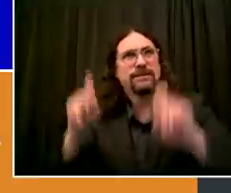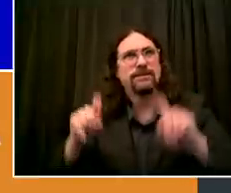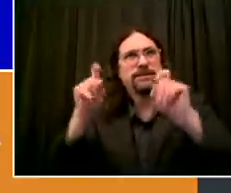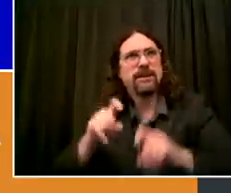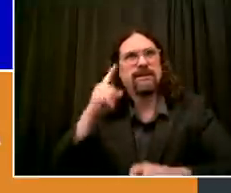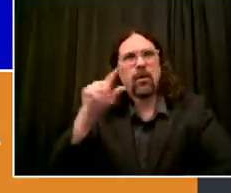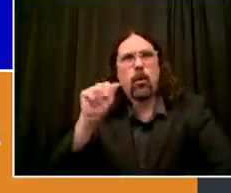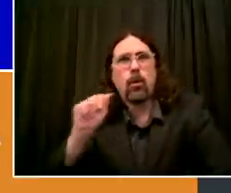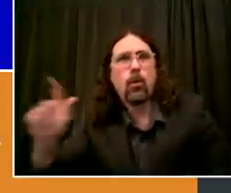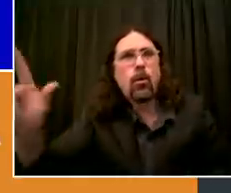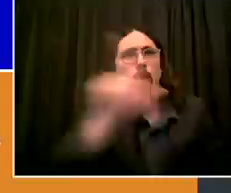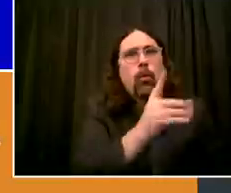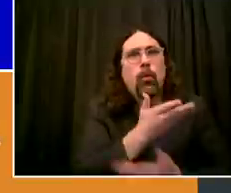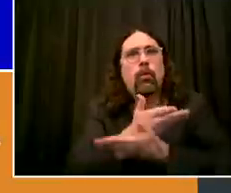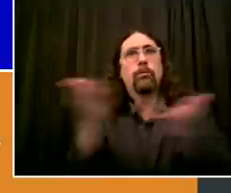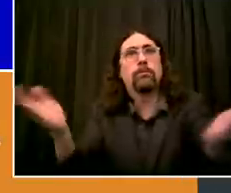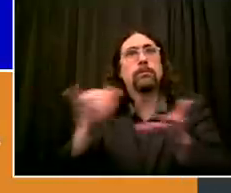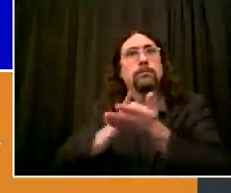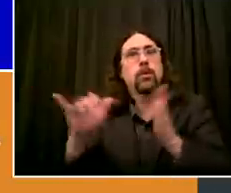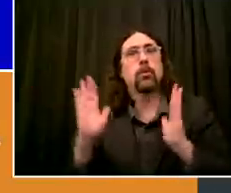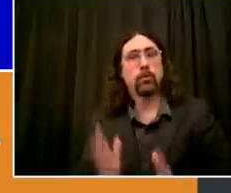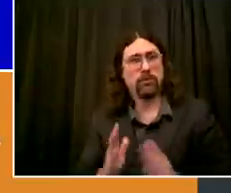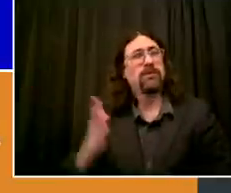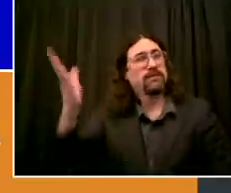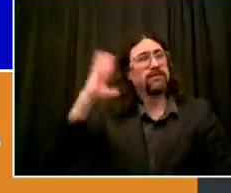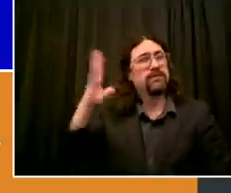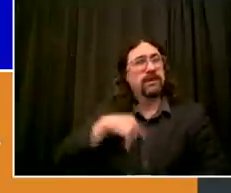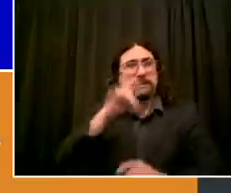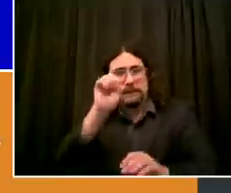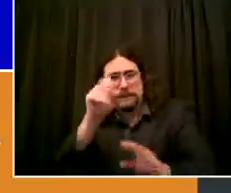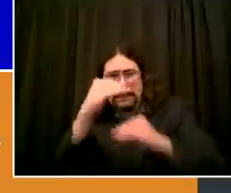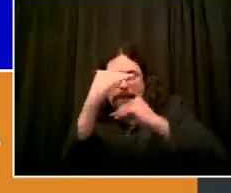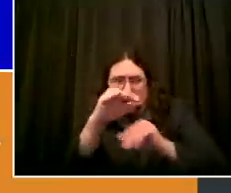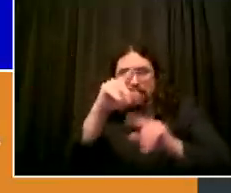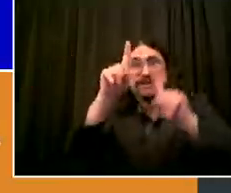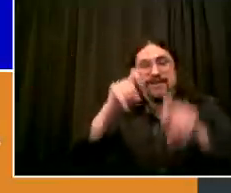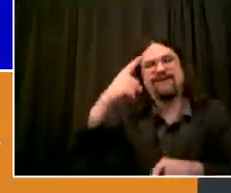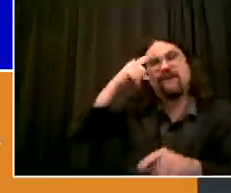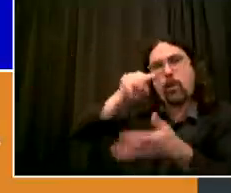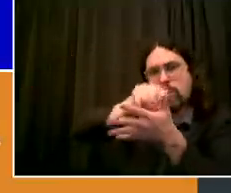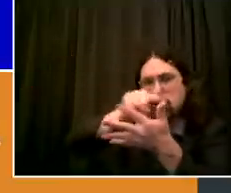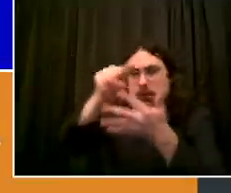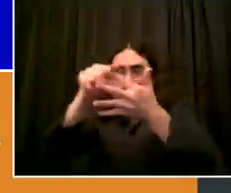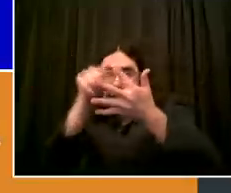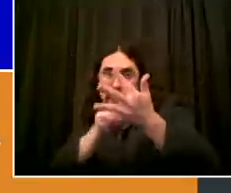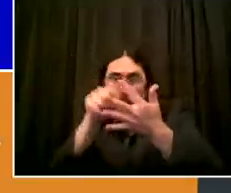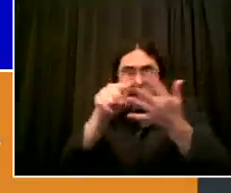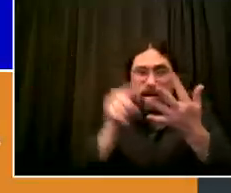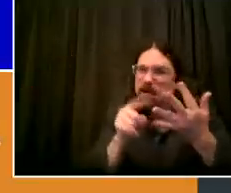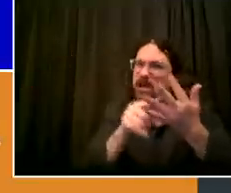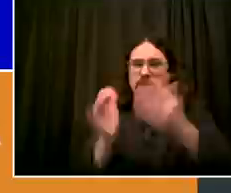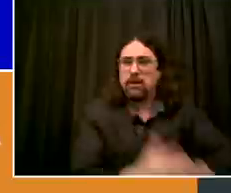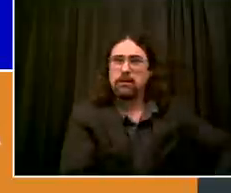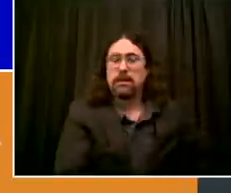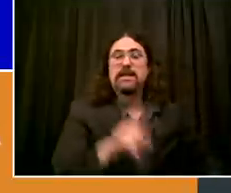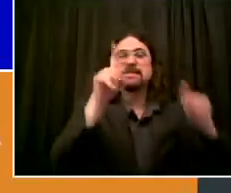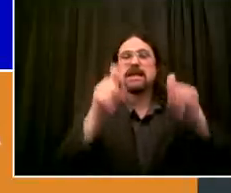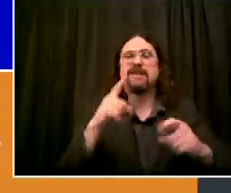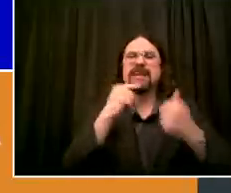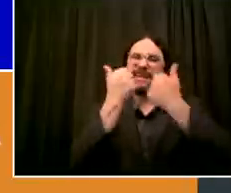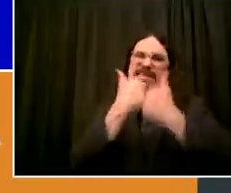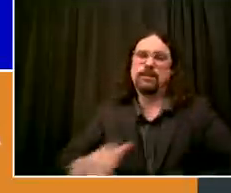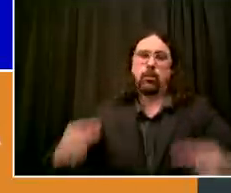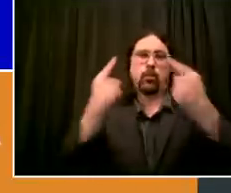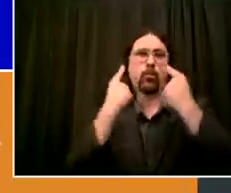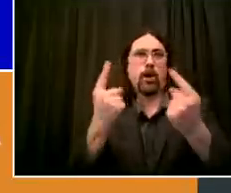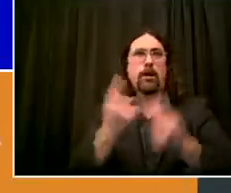and get these tests. We've talked before about the different priorities. We've talked before about people who had pre-existing conditions